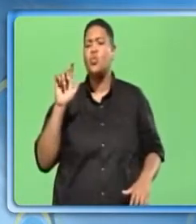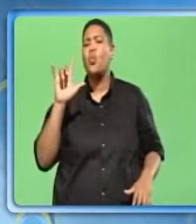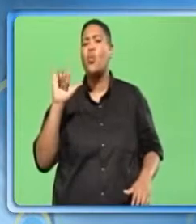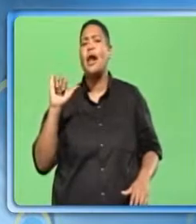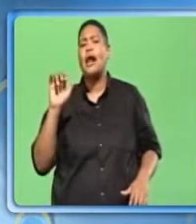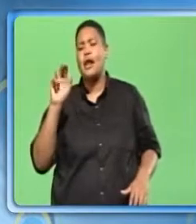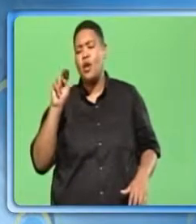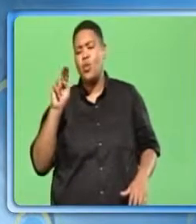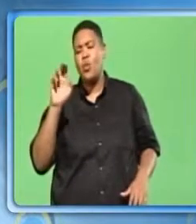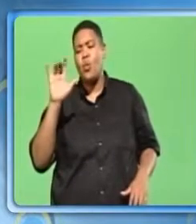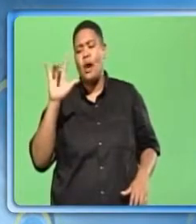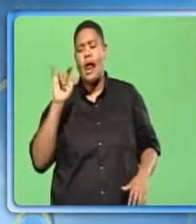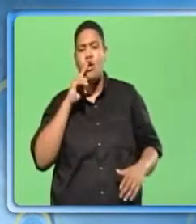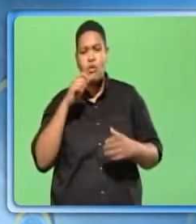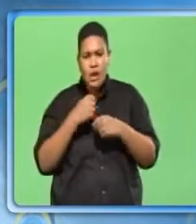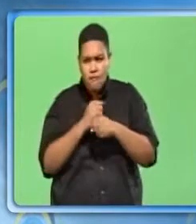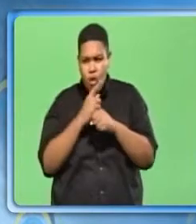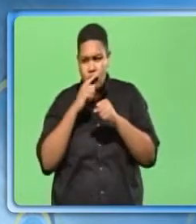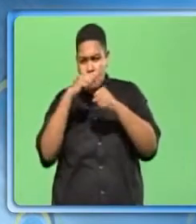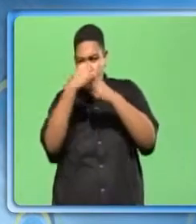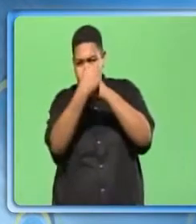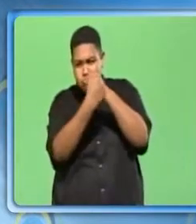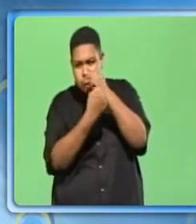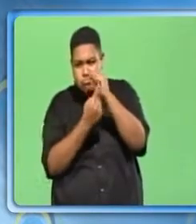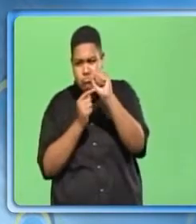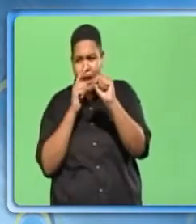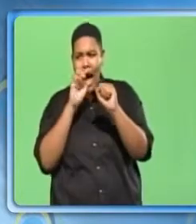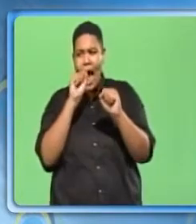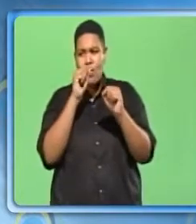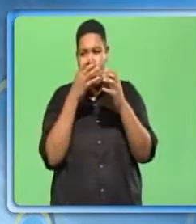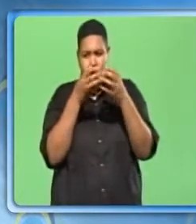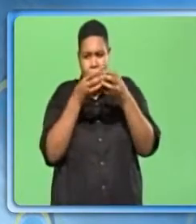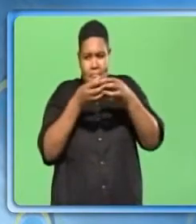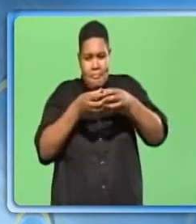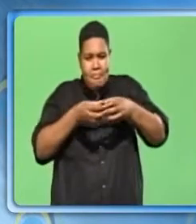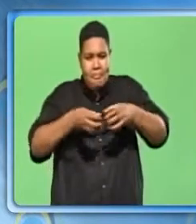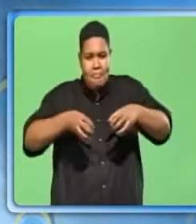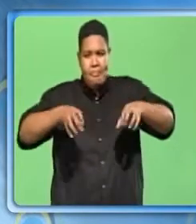form around the 2 new nuclei and the spindle breaks down.